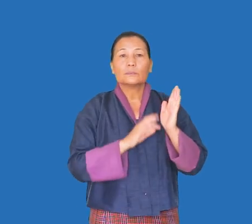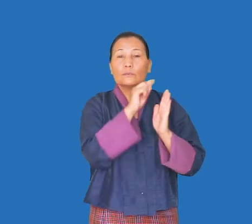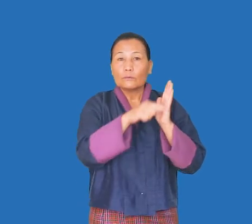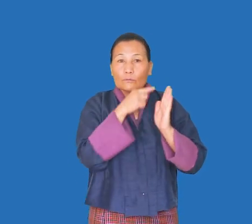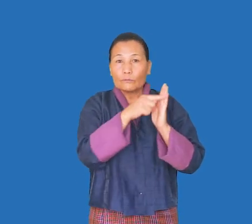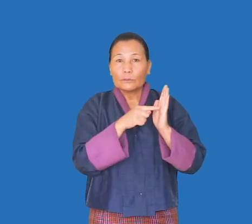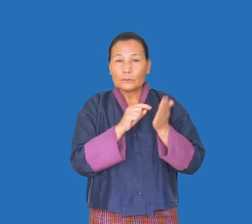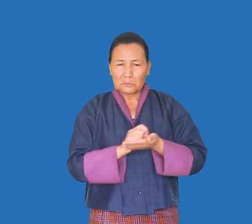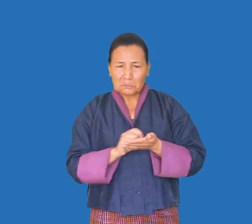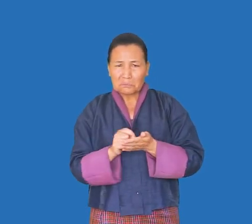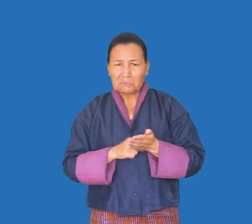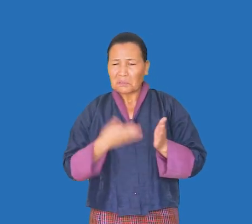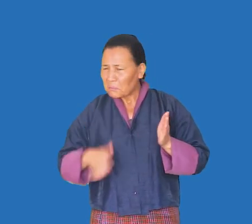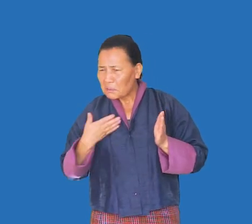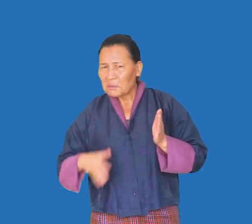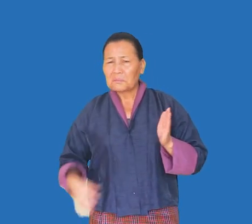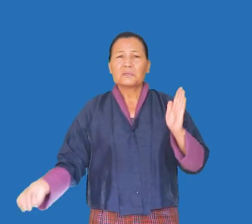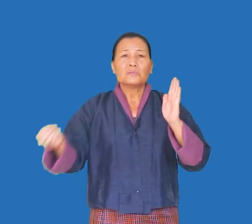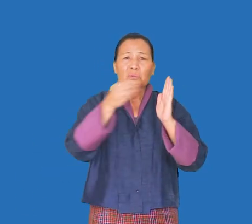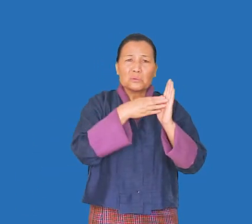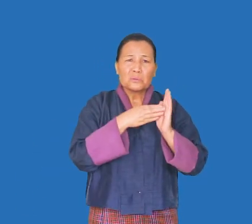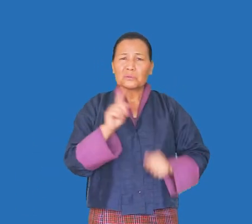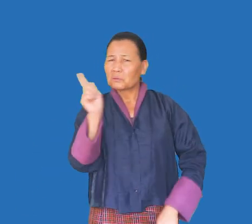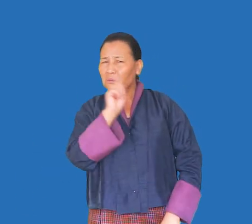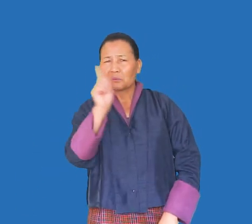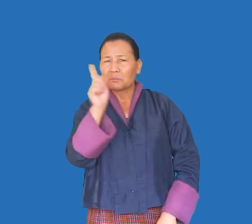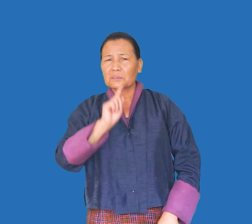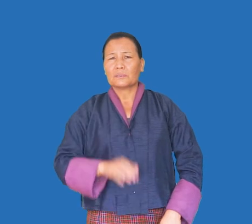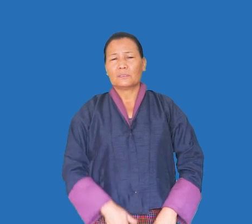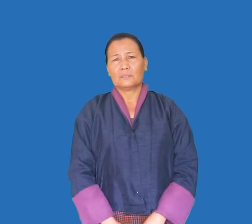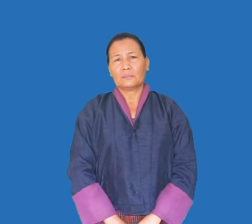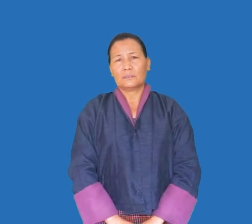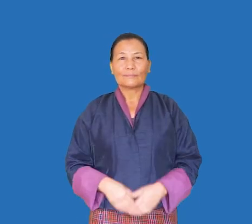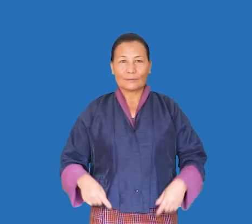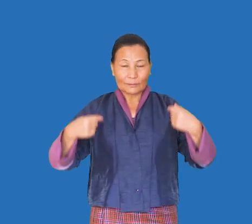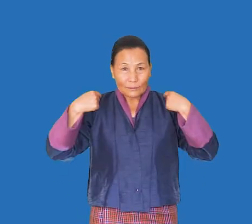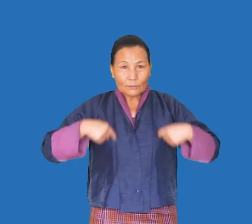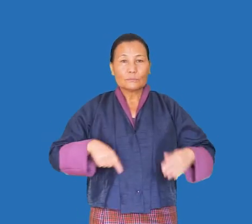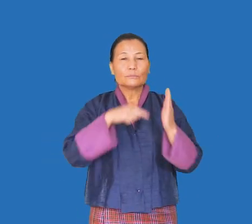or unfair content of an organization or any individual.